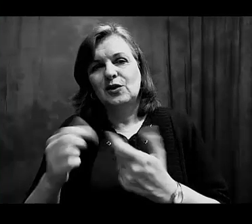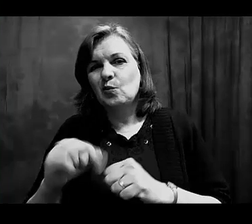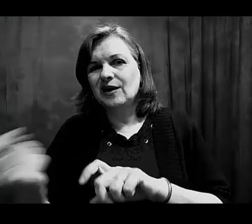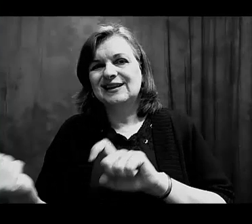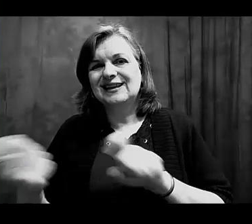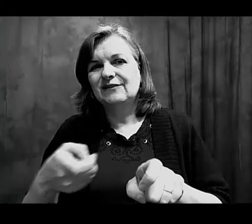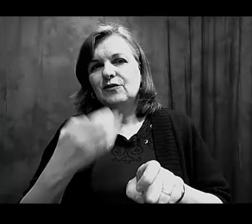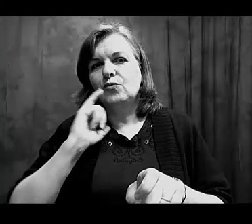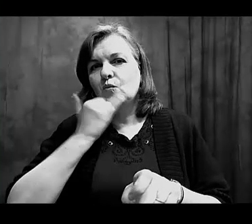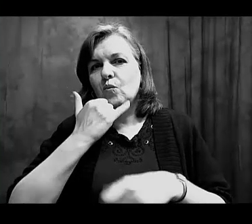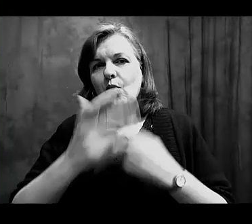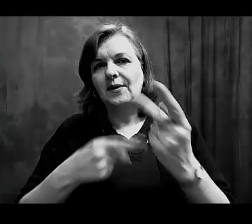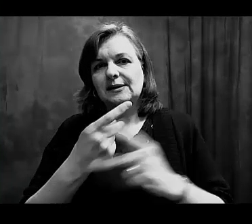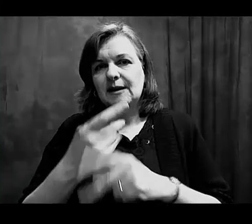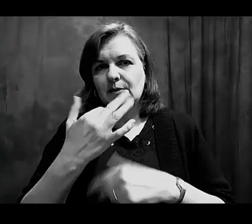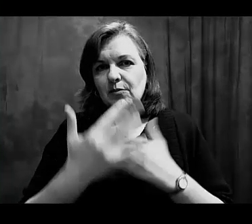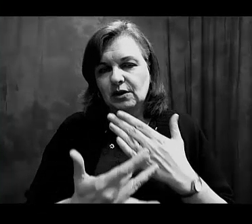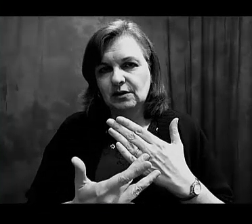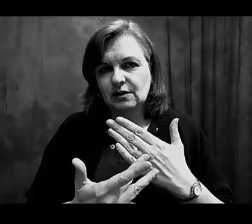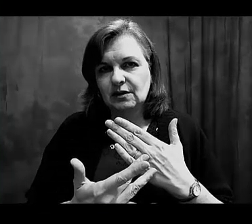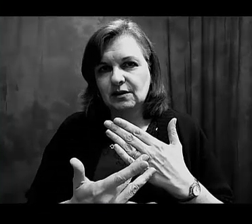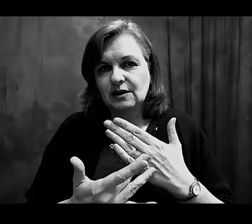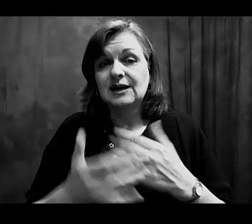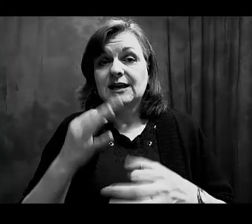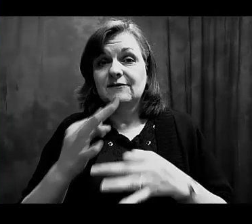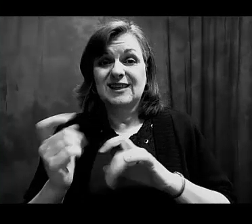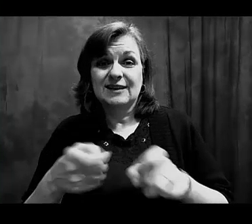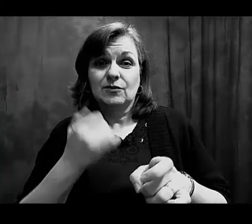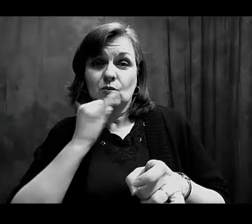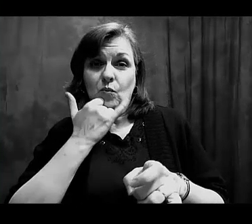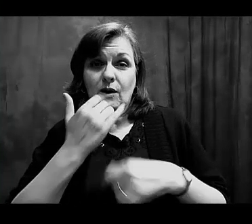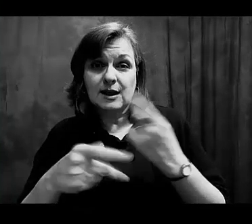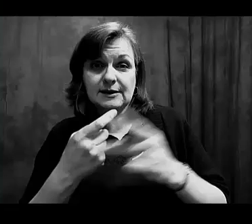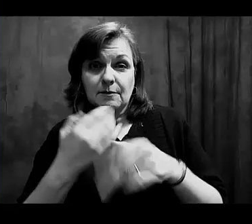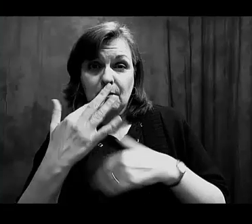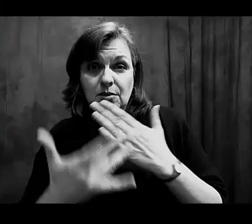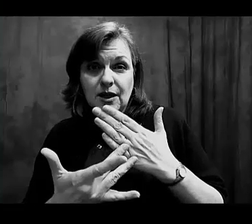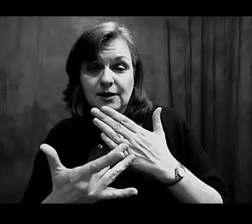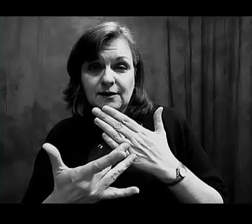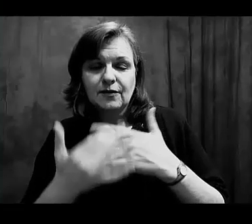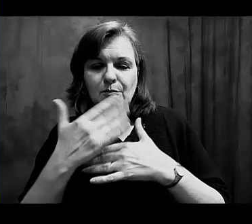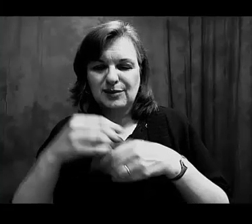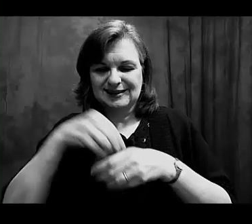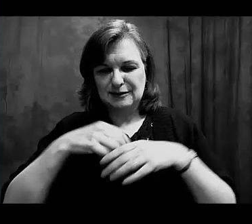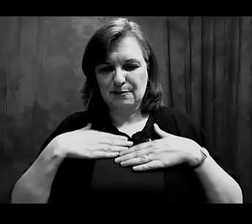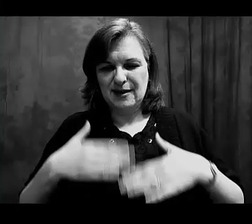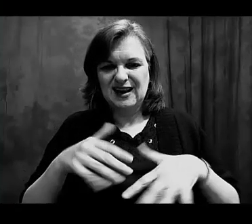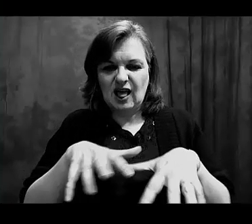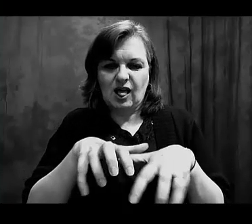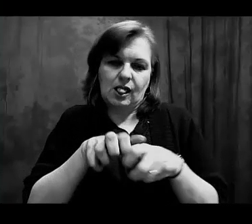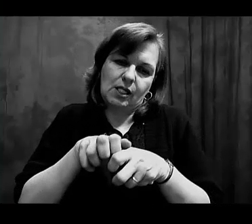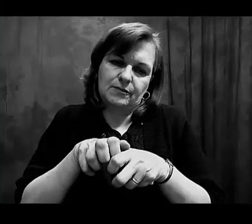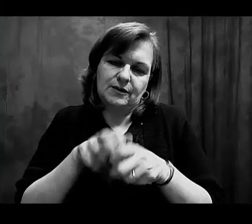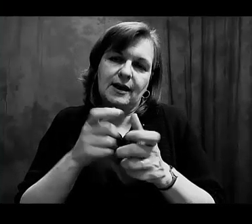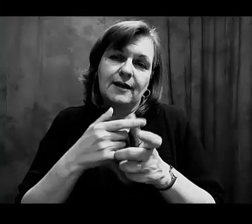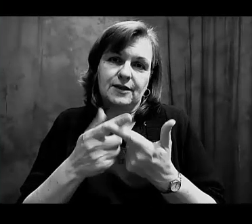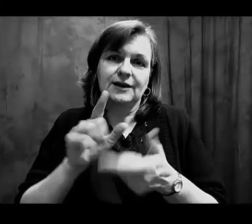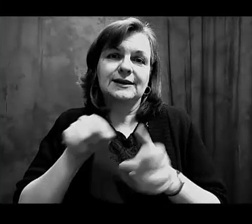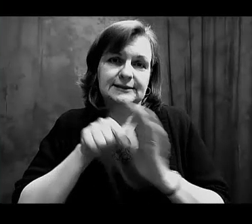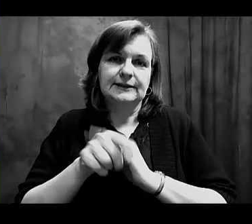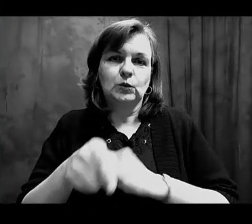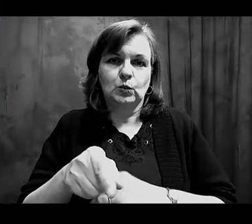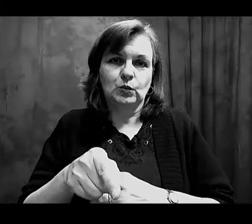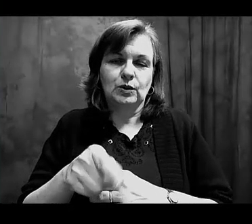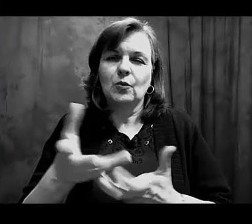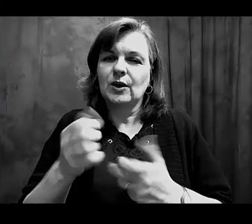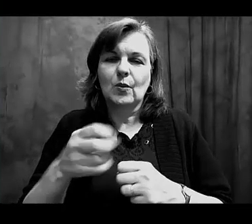because they don't want to transfuse you with the wrong blood. If they do, the blood could clump and kill you. Okay, so this clumping reaction is the